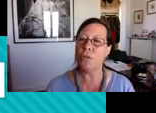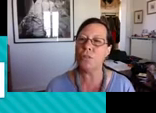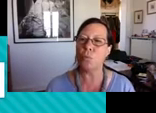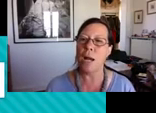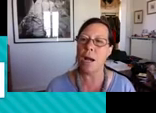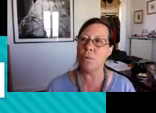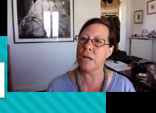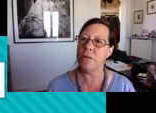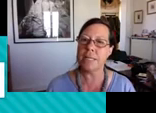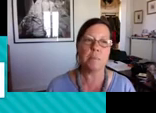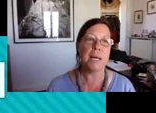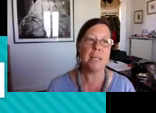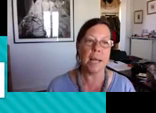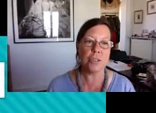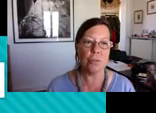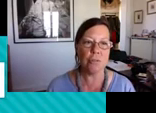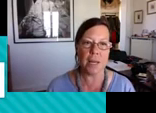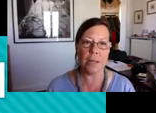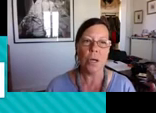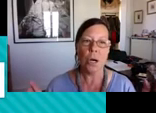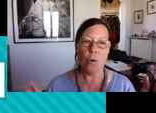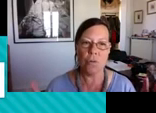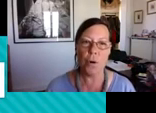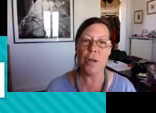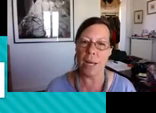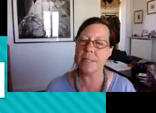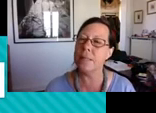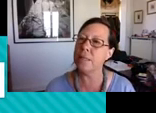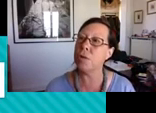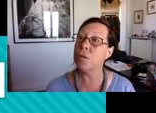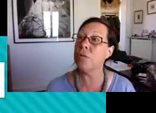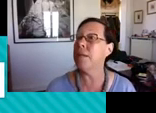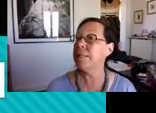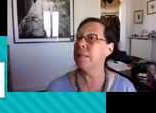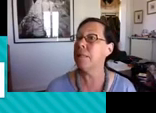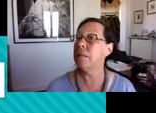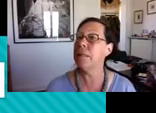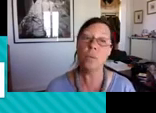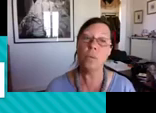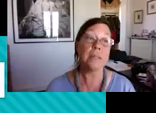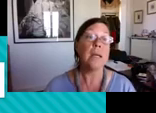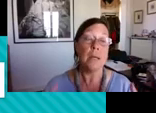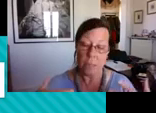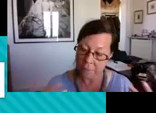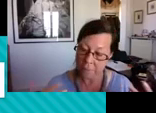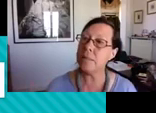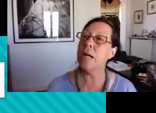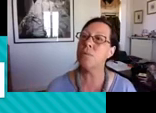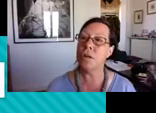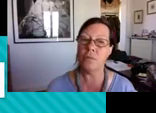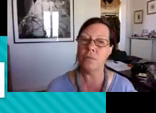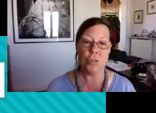the first round of an expected national fight over voting rights in the year of COVID-19. In other words, this is